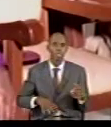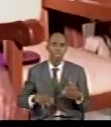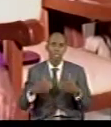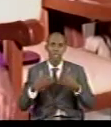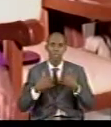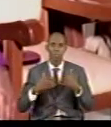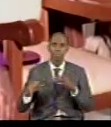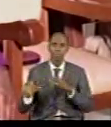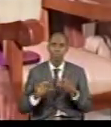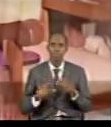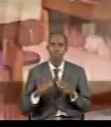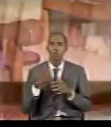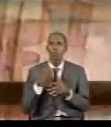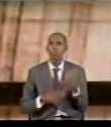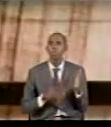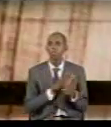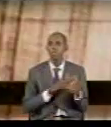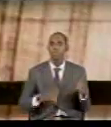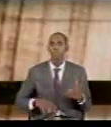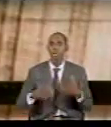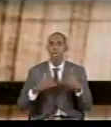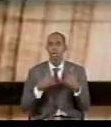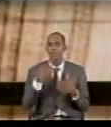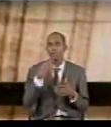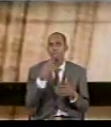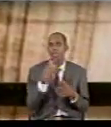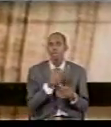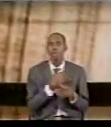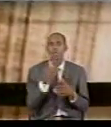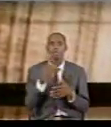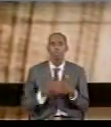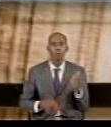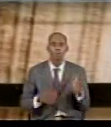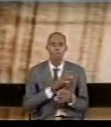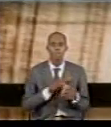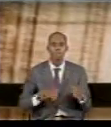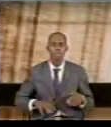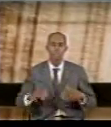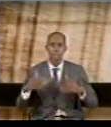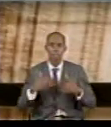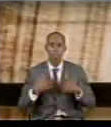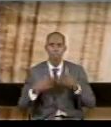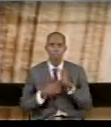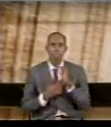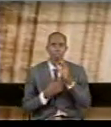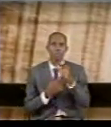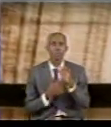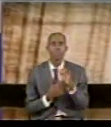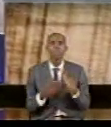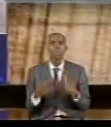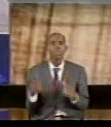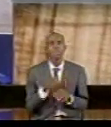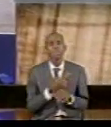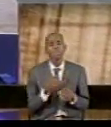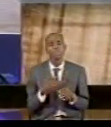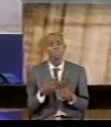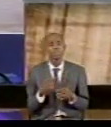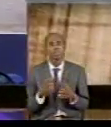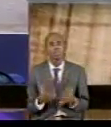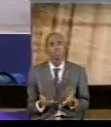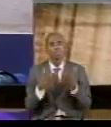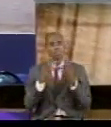Christ has said, and what Christ has effected. They lift up a